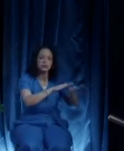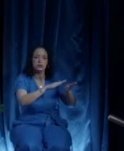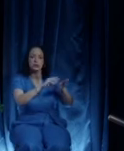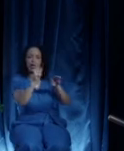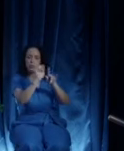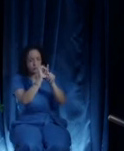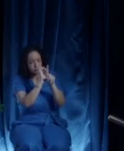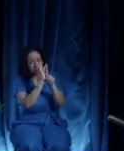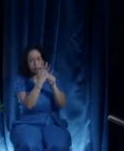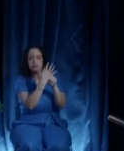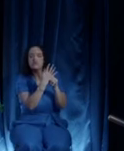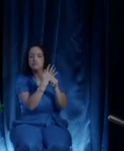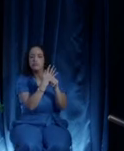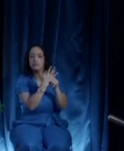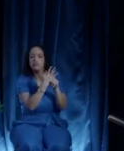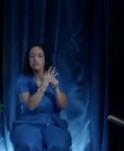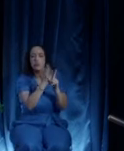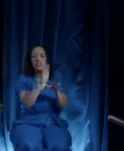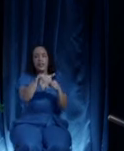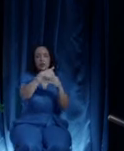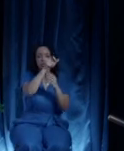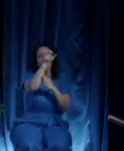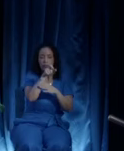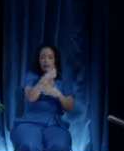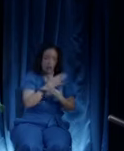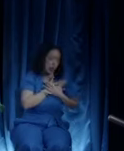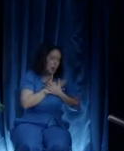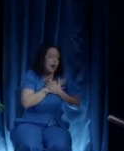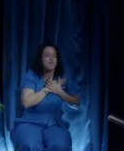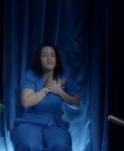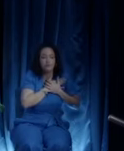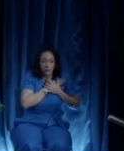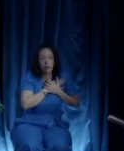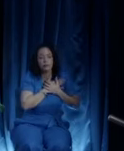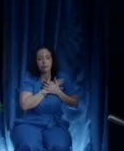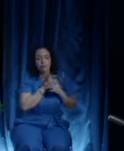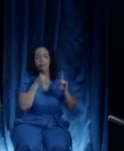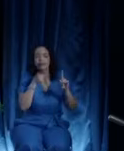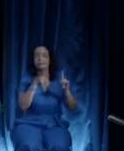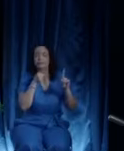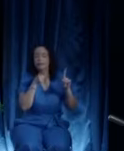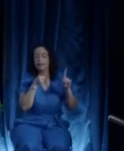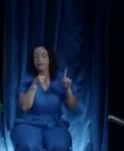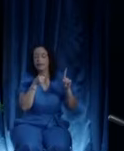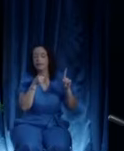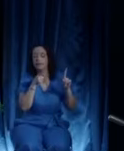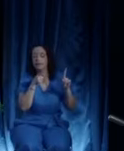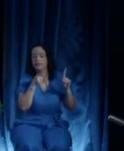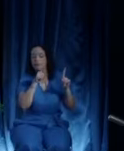that includes the disciple whom he loved. And that is then